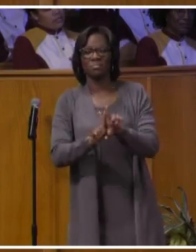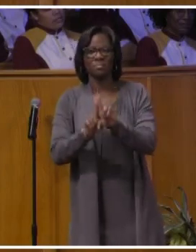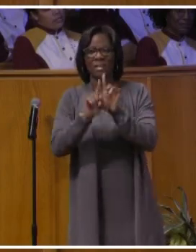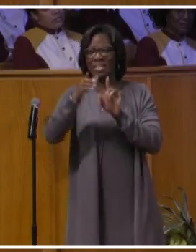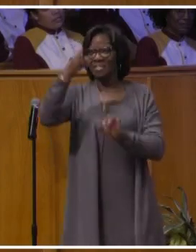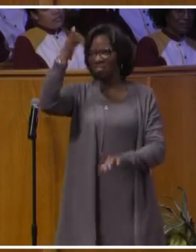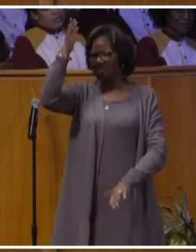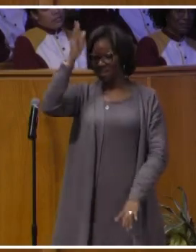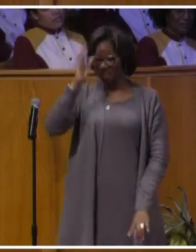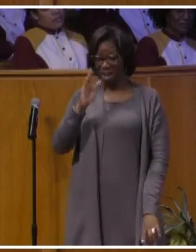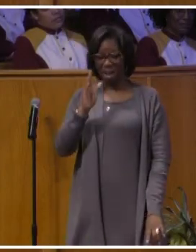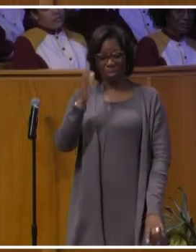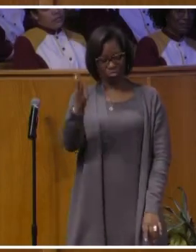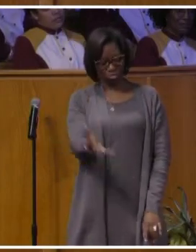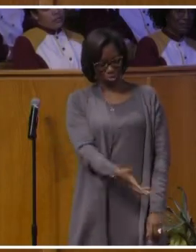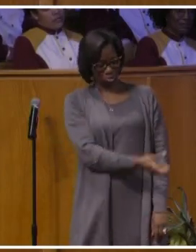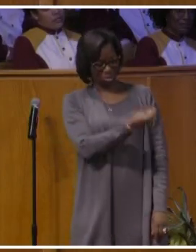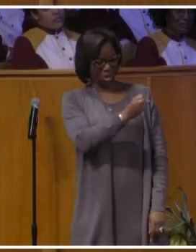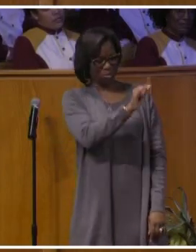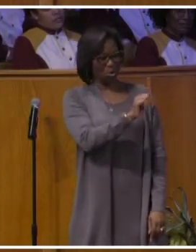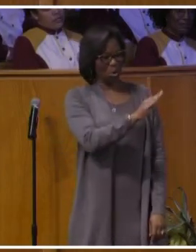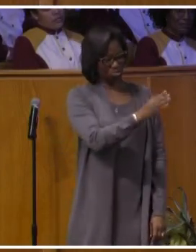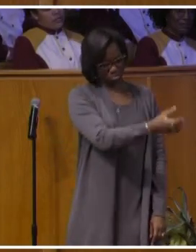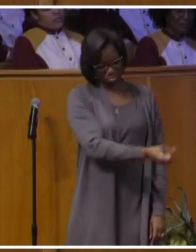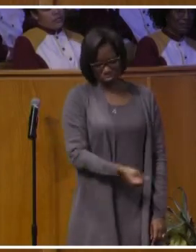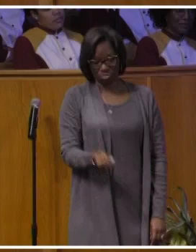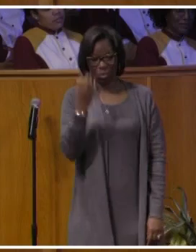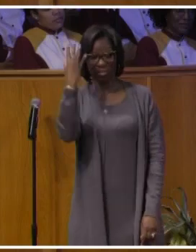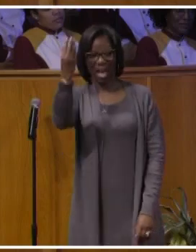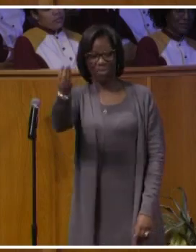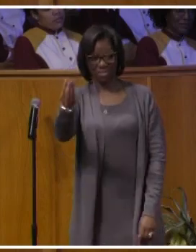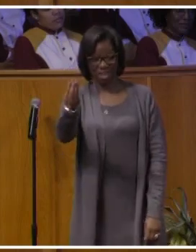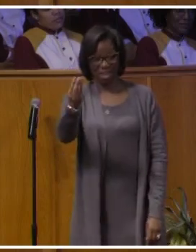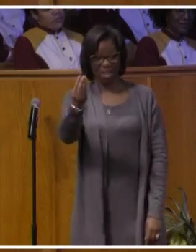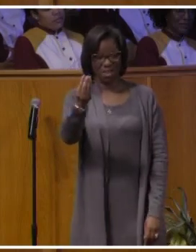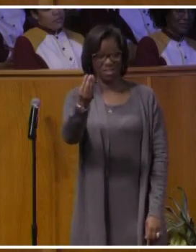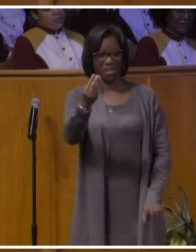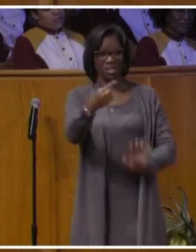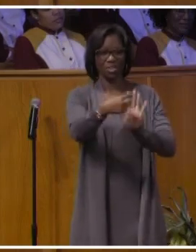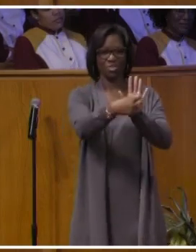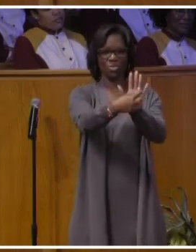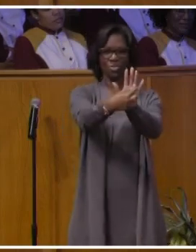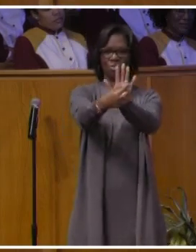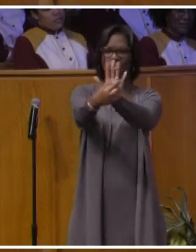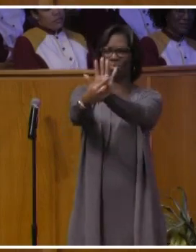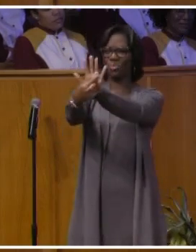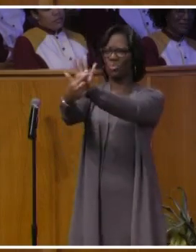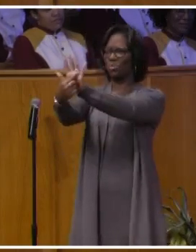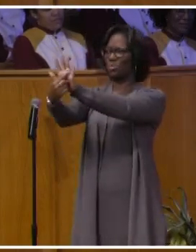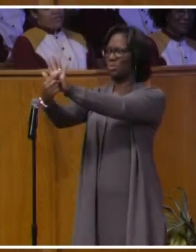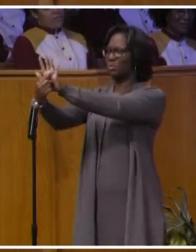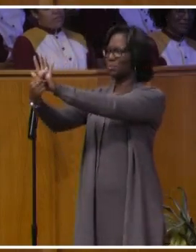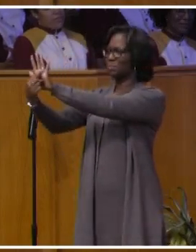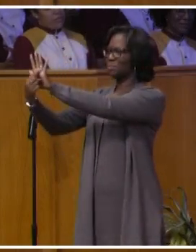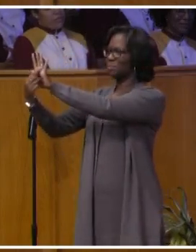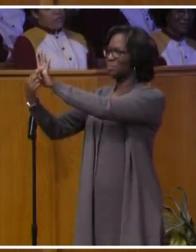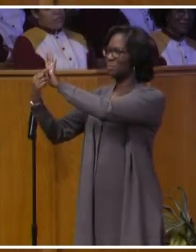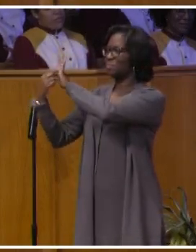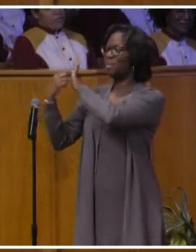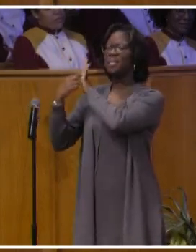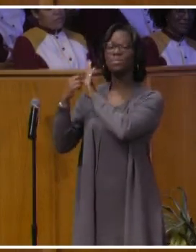God grabs Job, takes him outside, and shows him some things. He